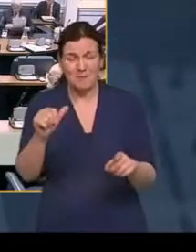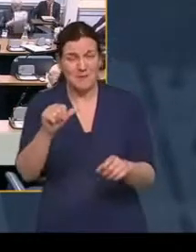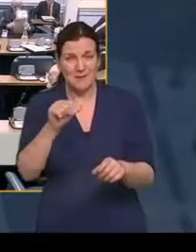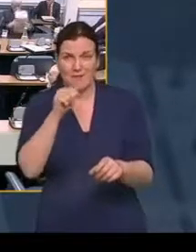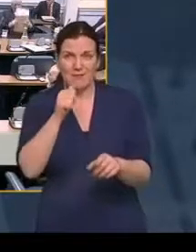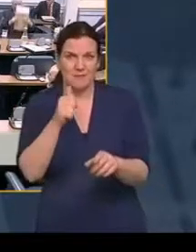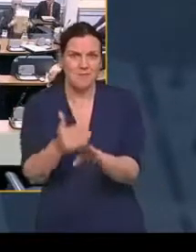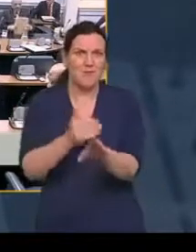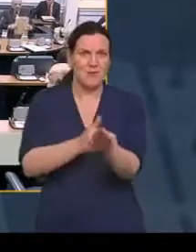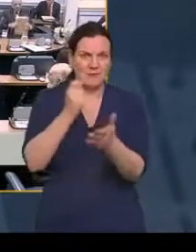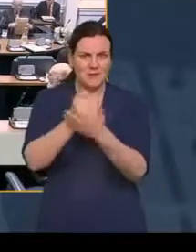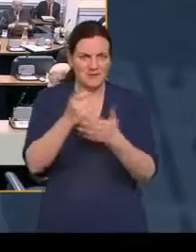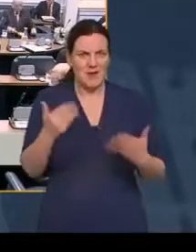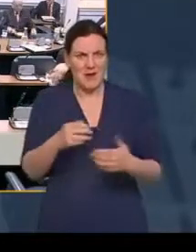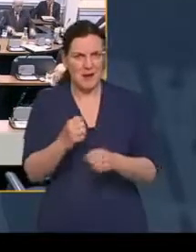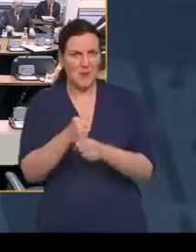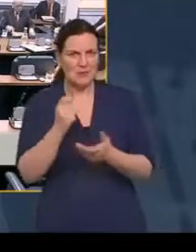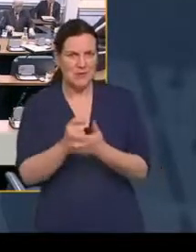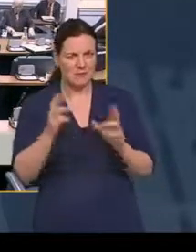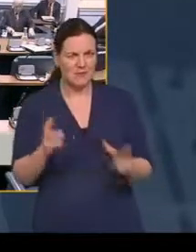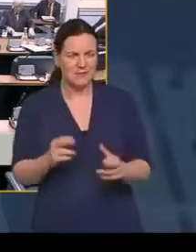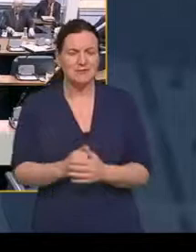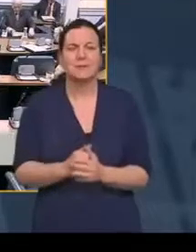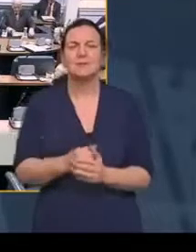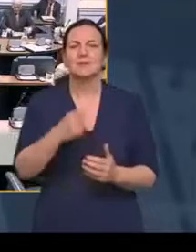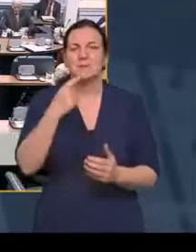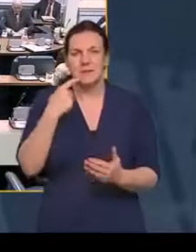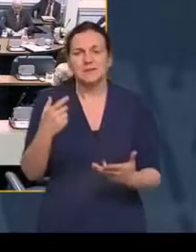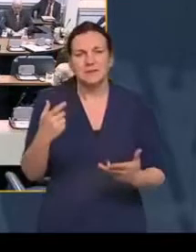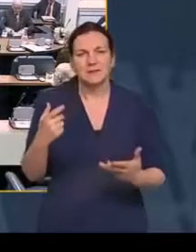for you, probably not before time, but this is how sometimes